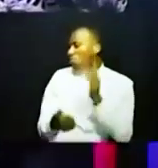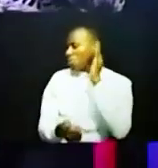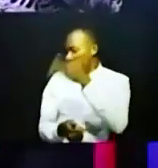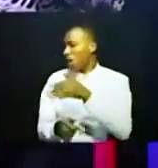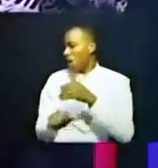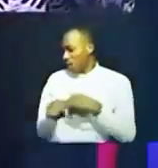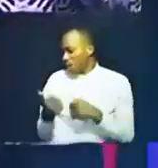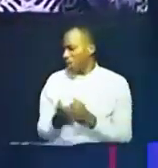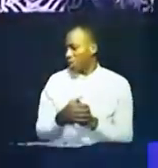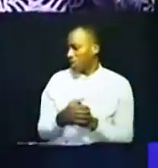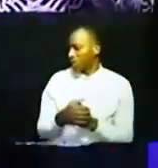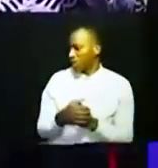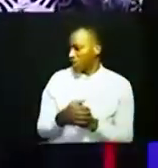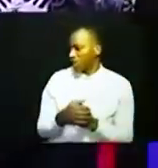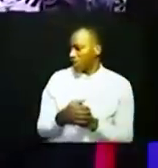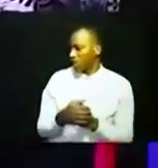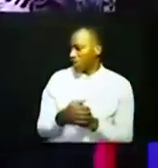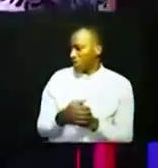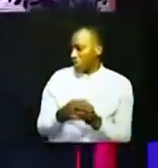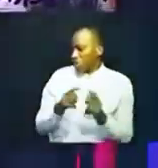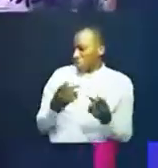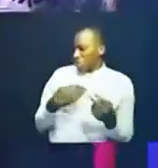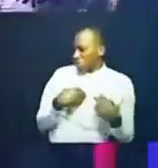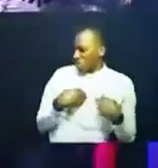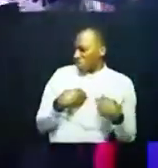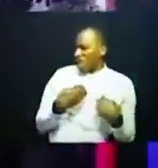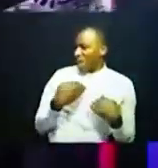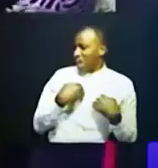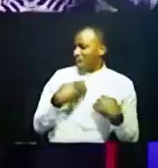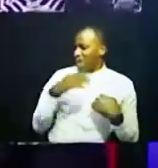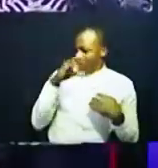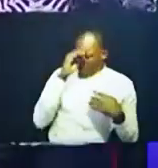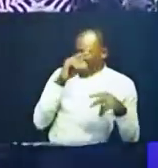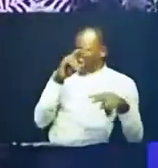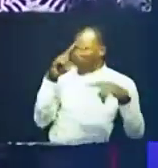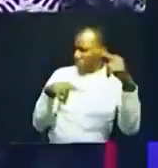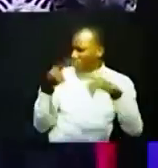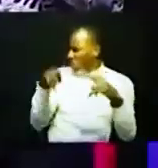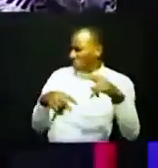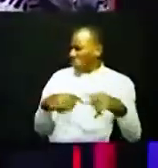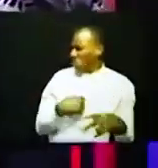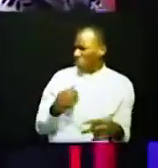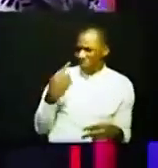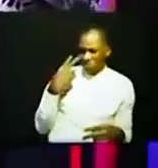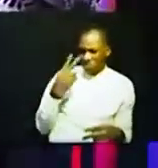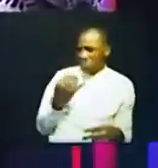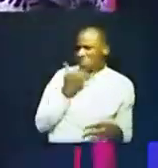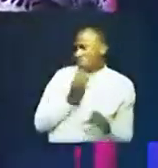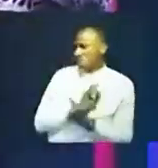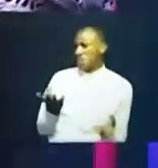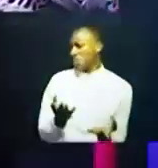I can't see anything wrong with this. We mean from so be a woman.